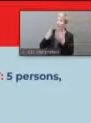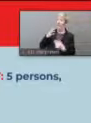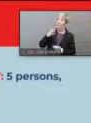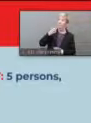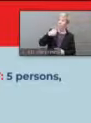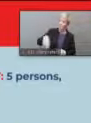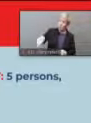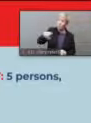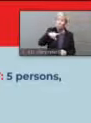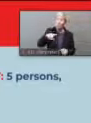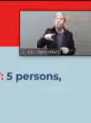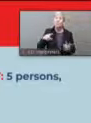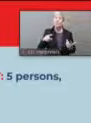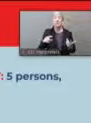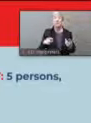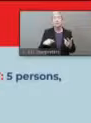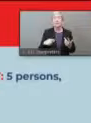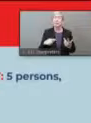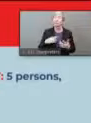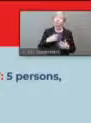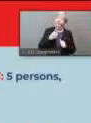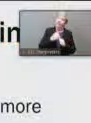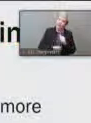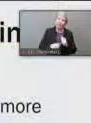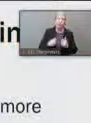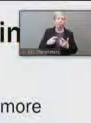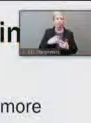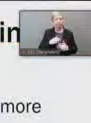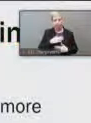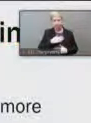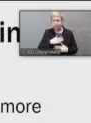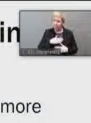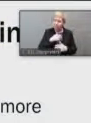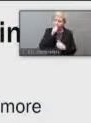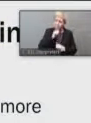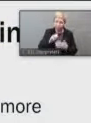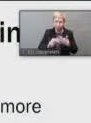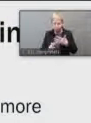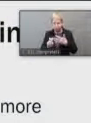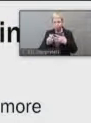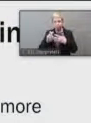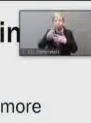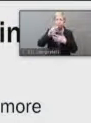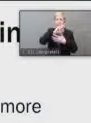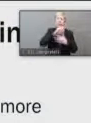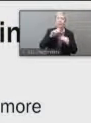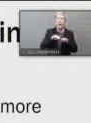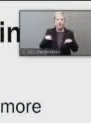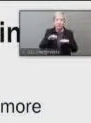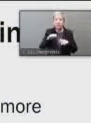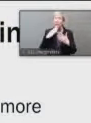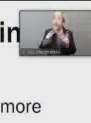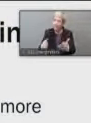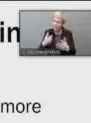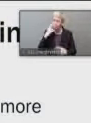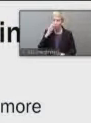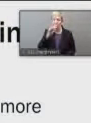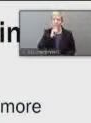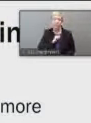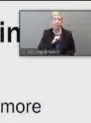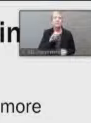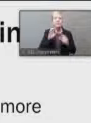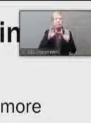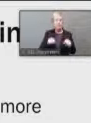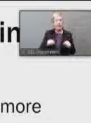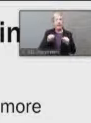for going through each of these levels. You can go to cv.nm. Oh, yep, I think that's true. nm.health, and